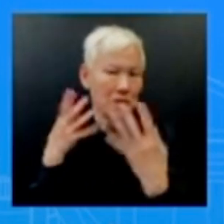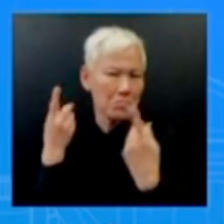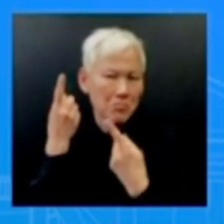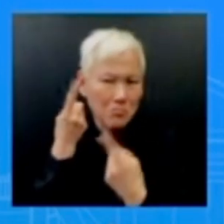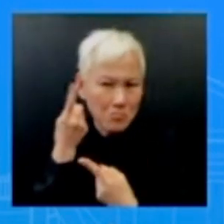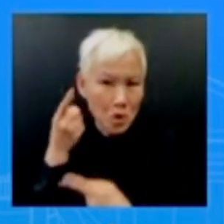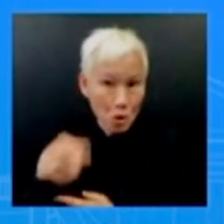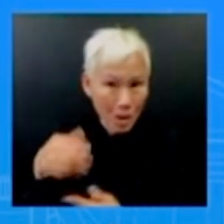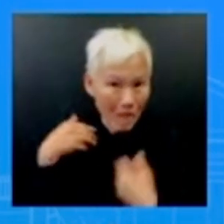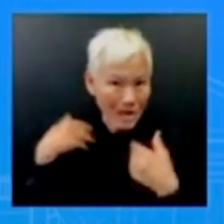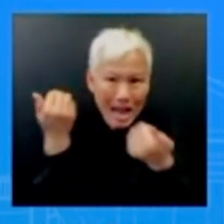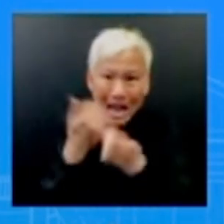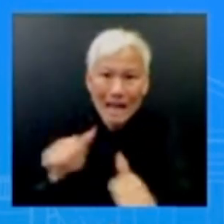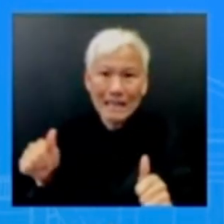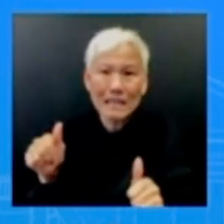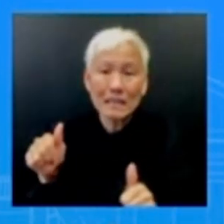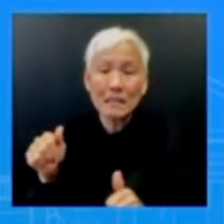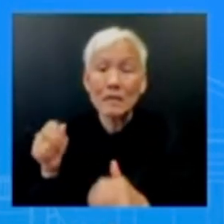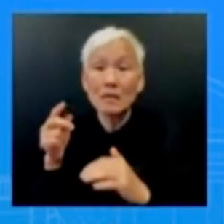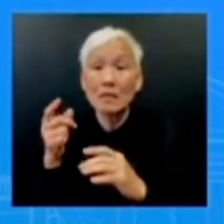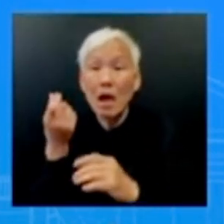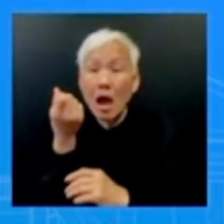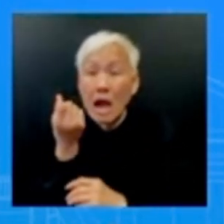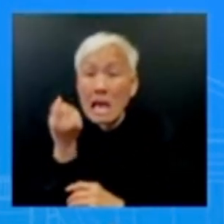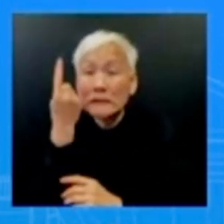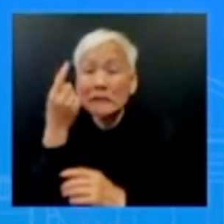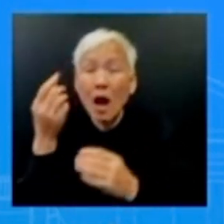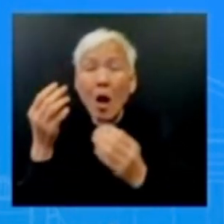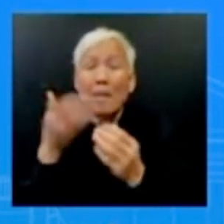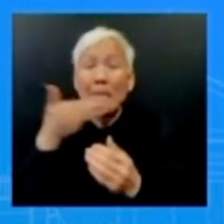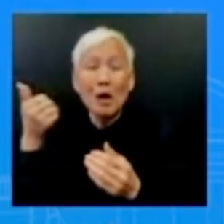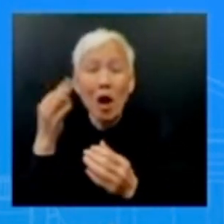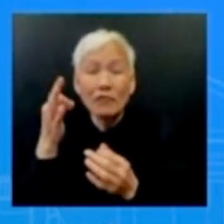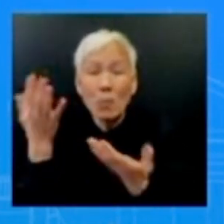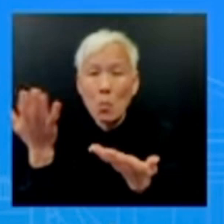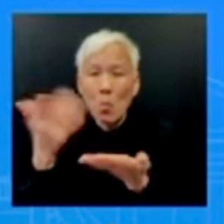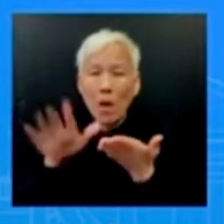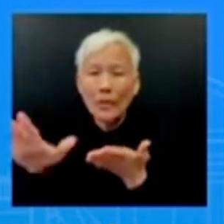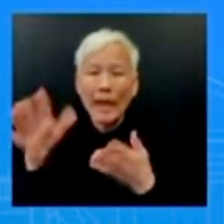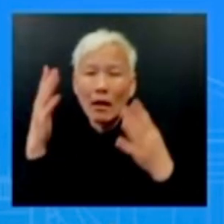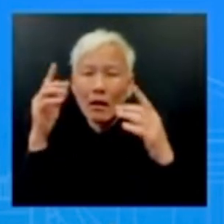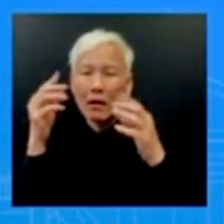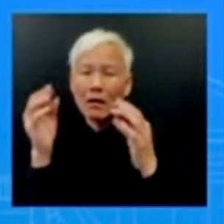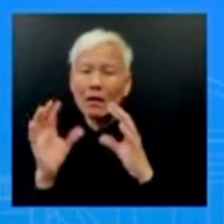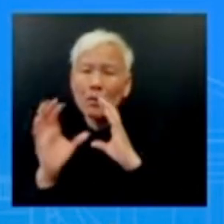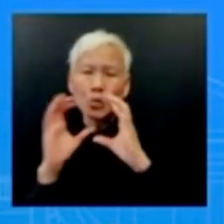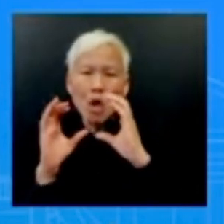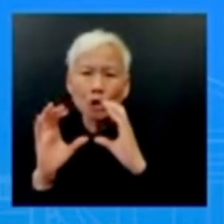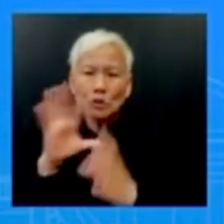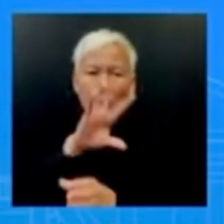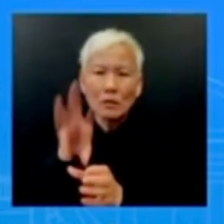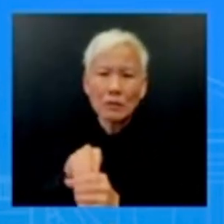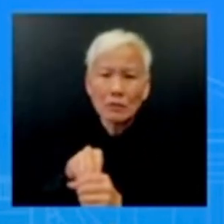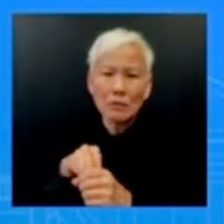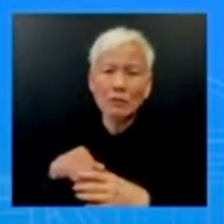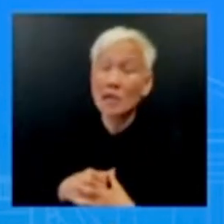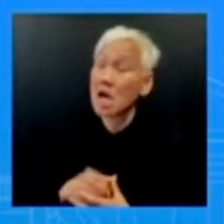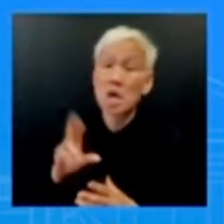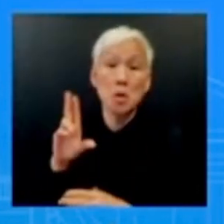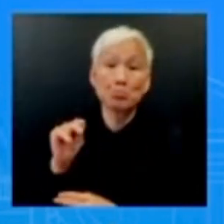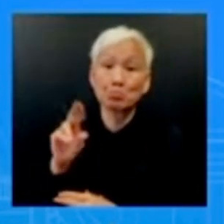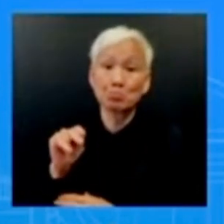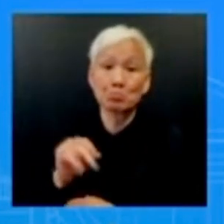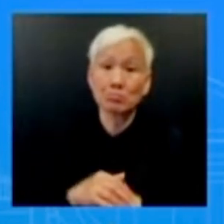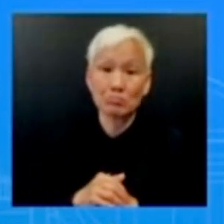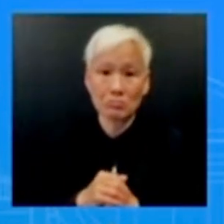of those Chinese concerns and what they may have communicated to the Russians about that. I don't. Second question is on the Chinese brokered